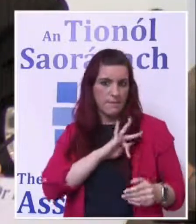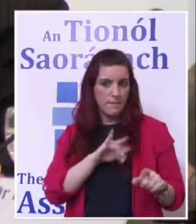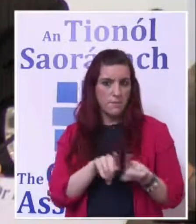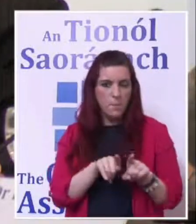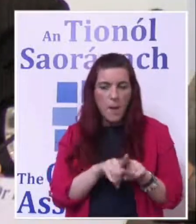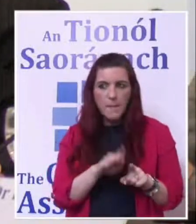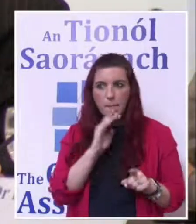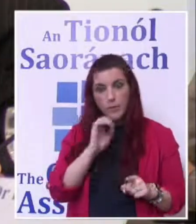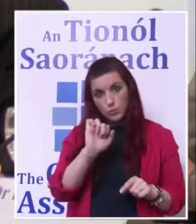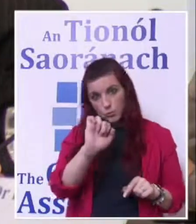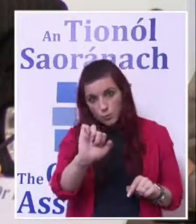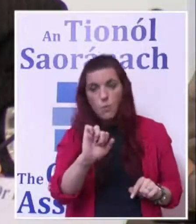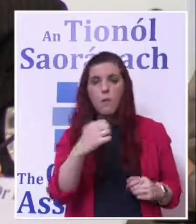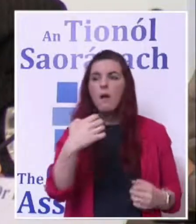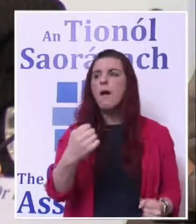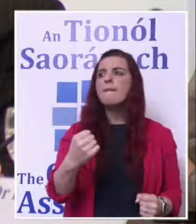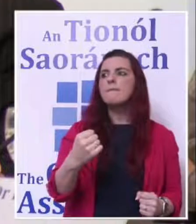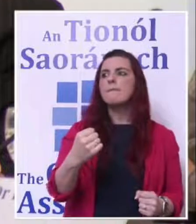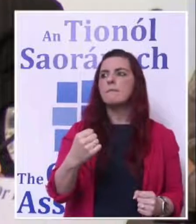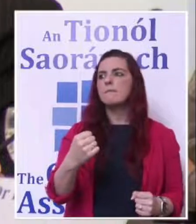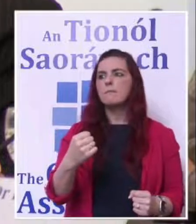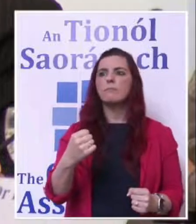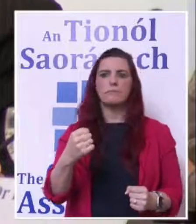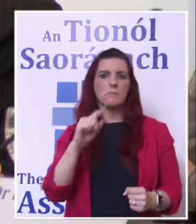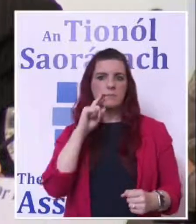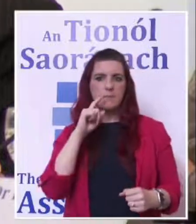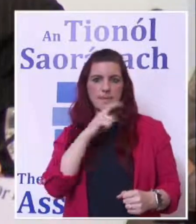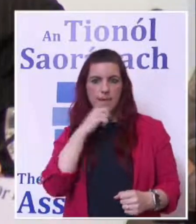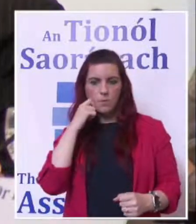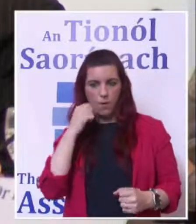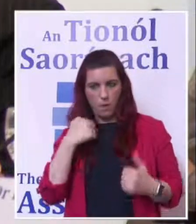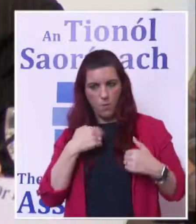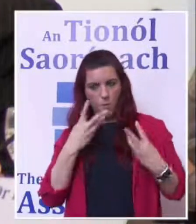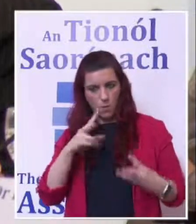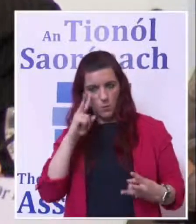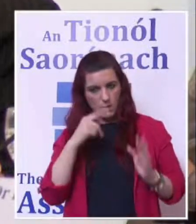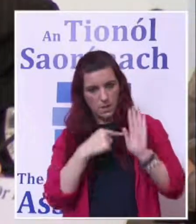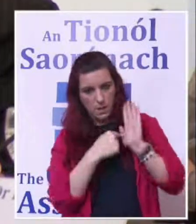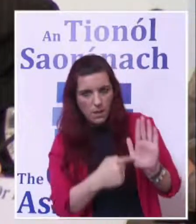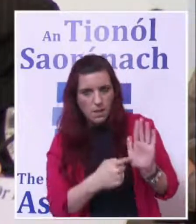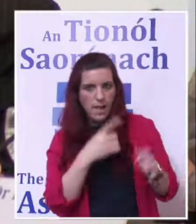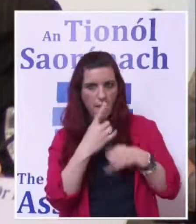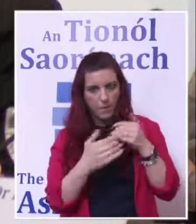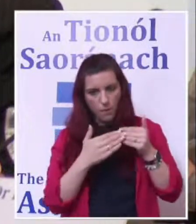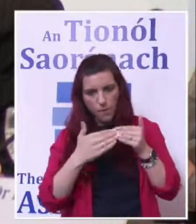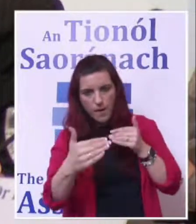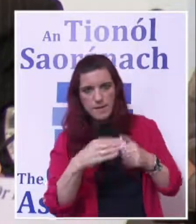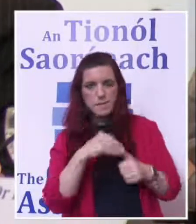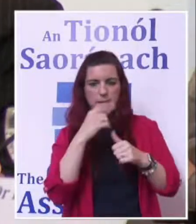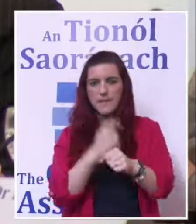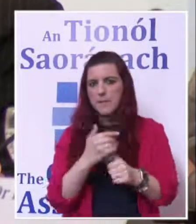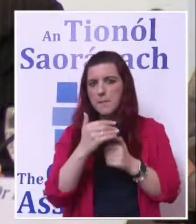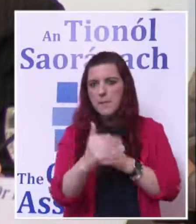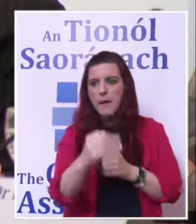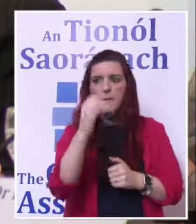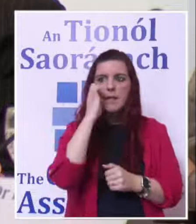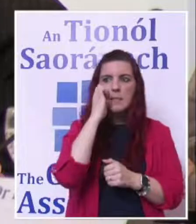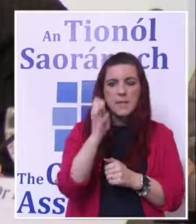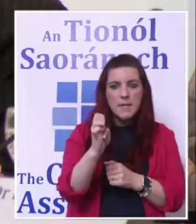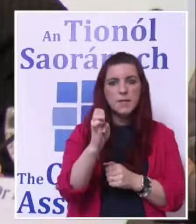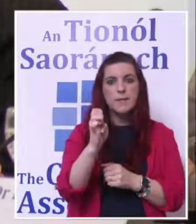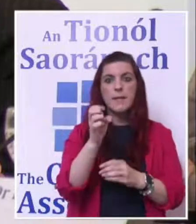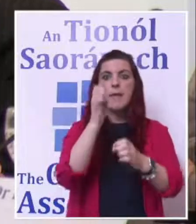actually you have actually laid down what you want to see over a very particular period, and the expectation then